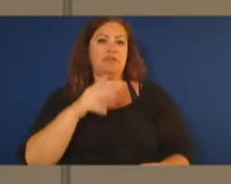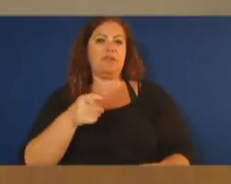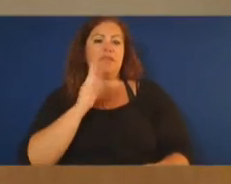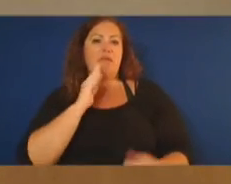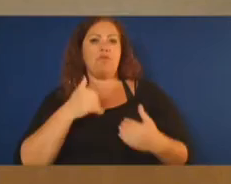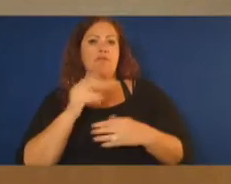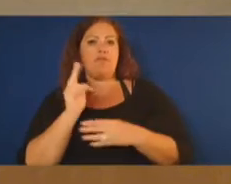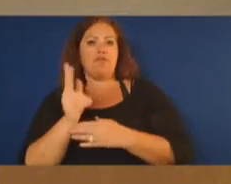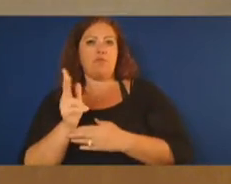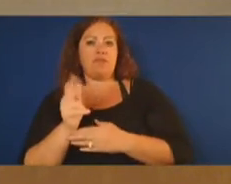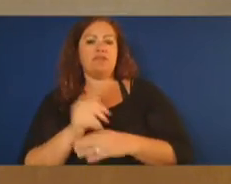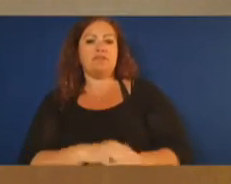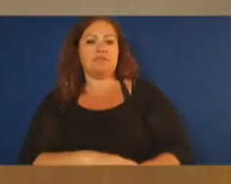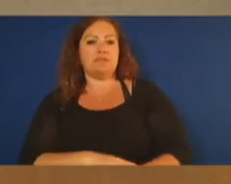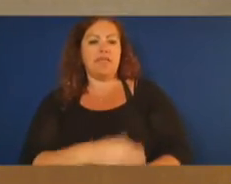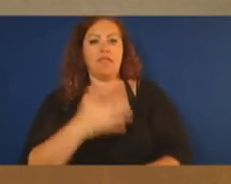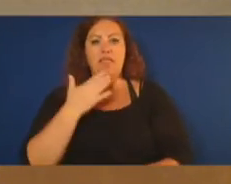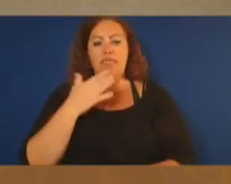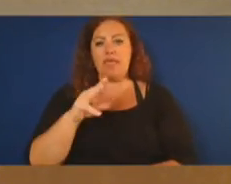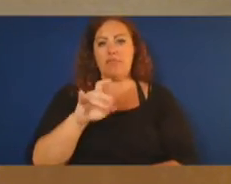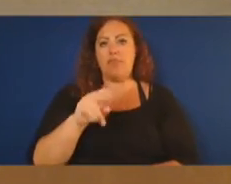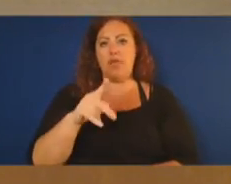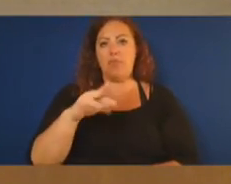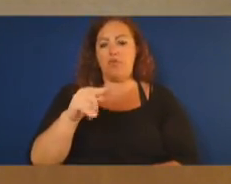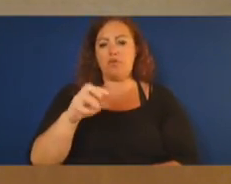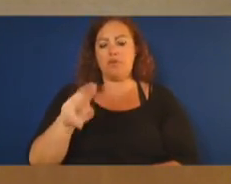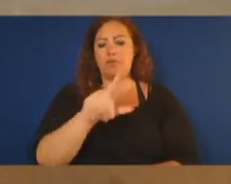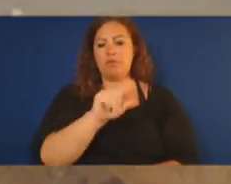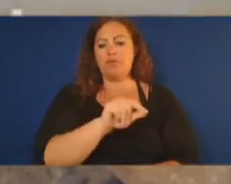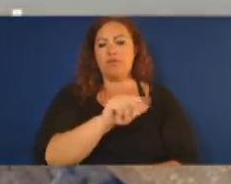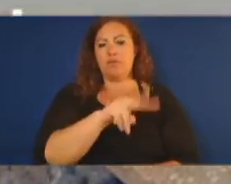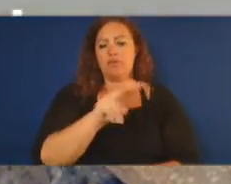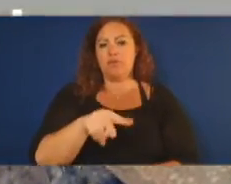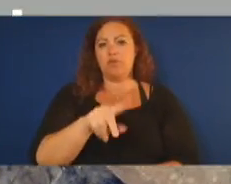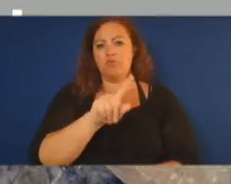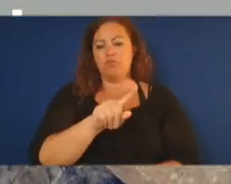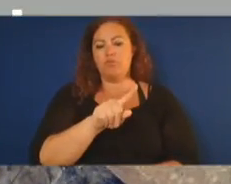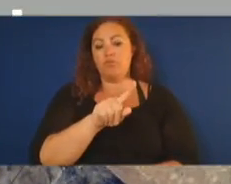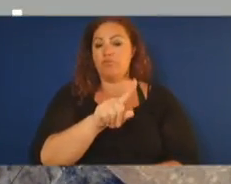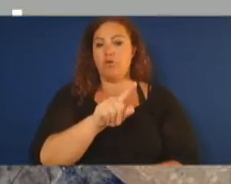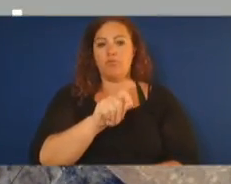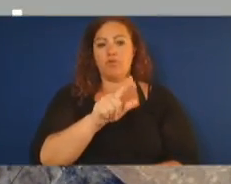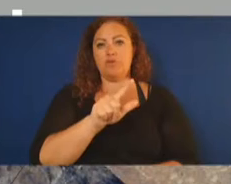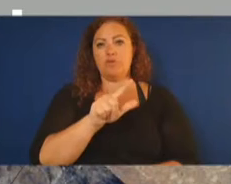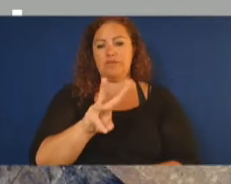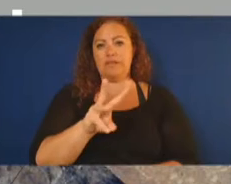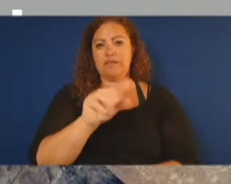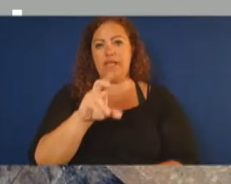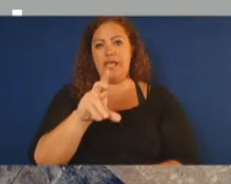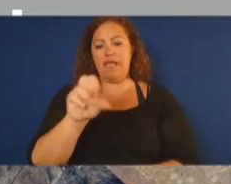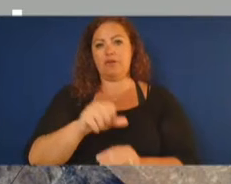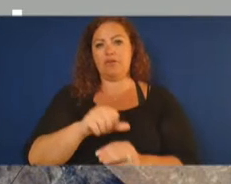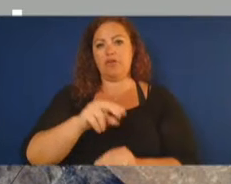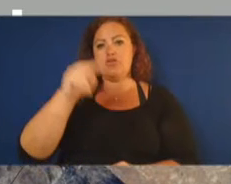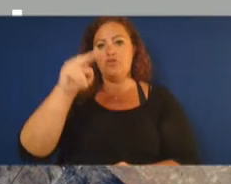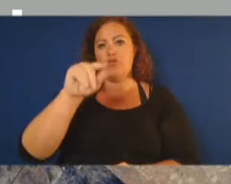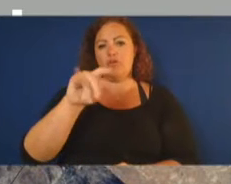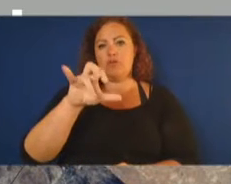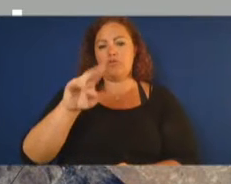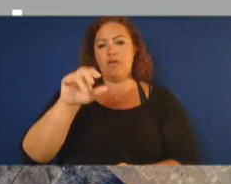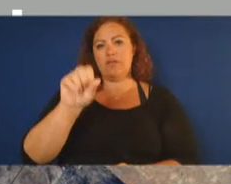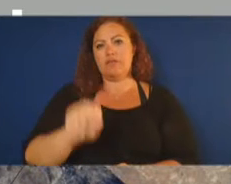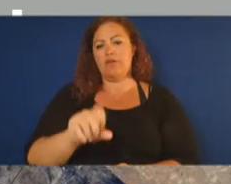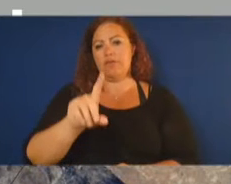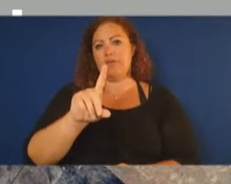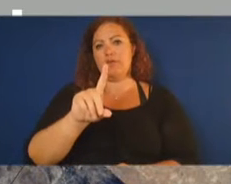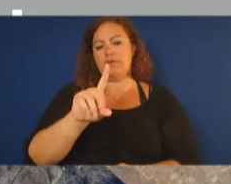minutes thank you may Pro 2022 171 1.26 Acres on South Tron uh just south of dunan Street north of